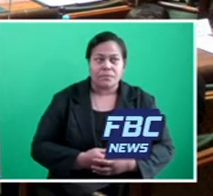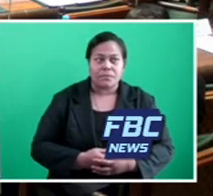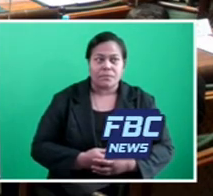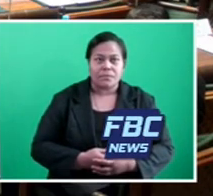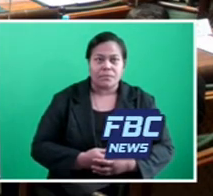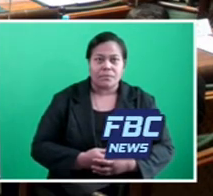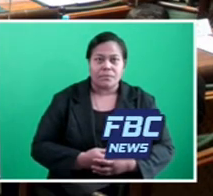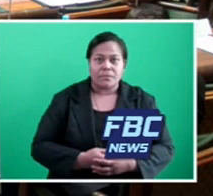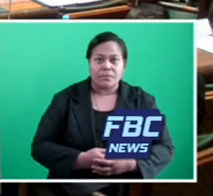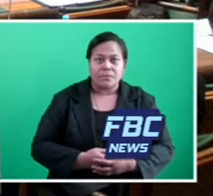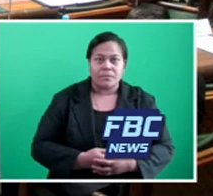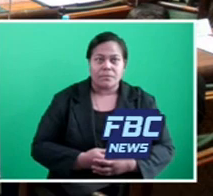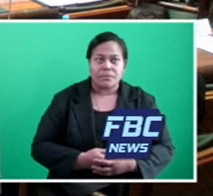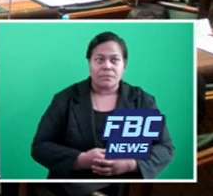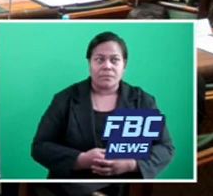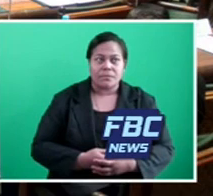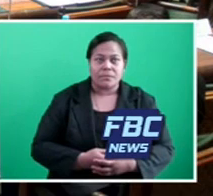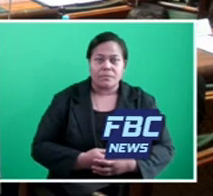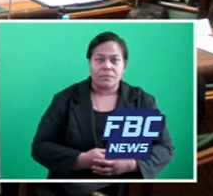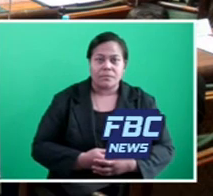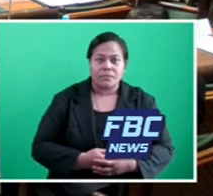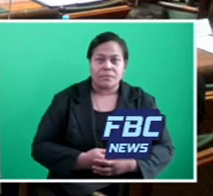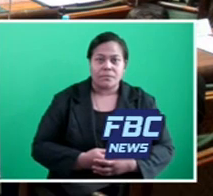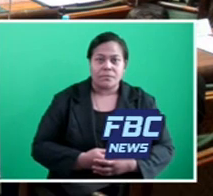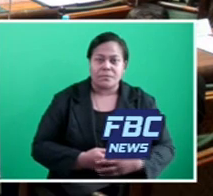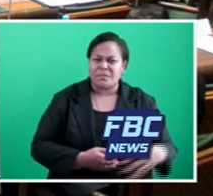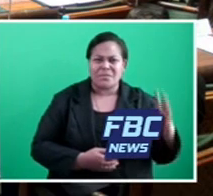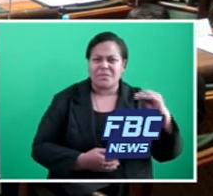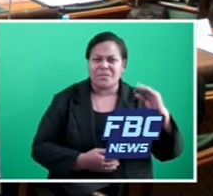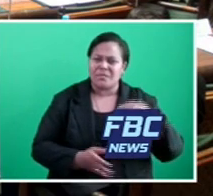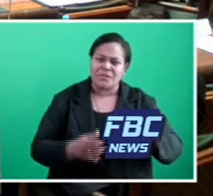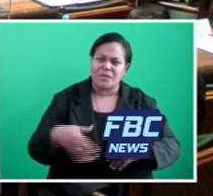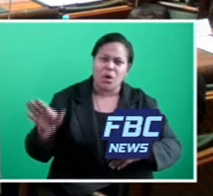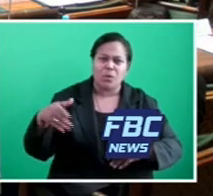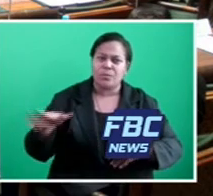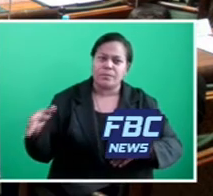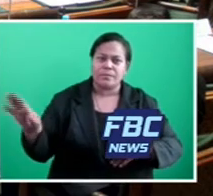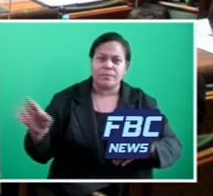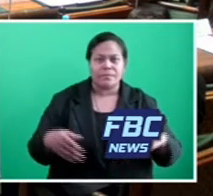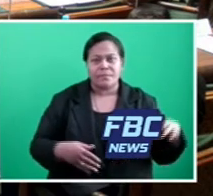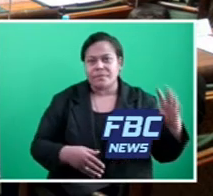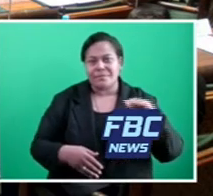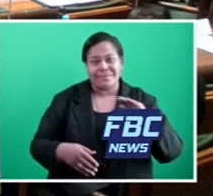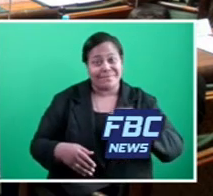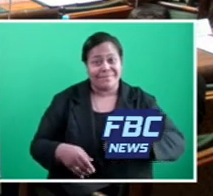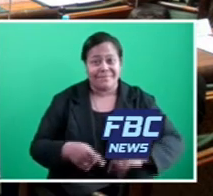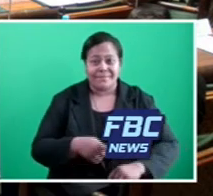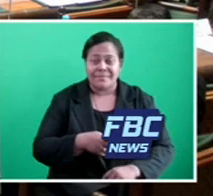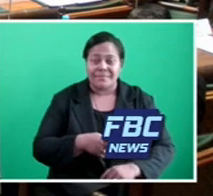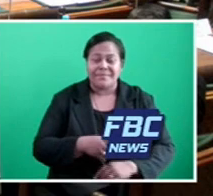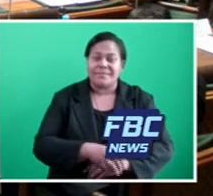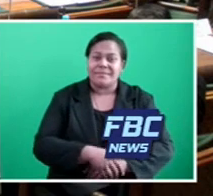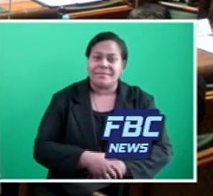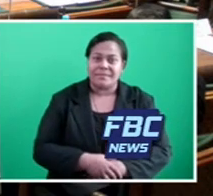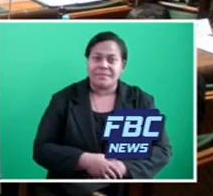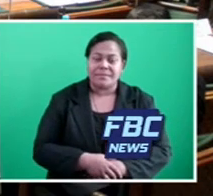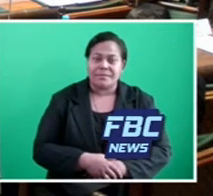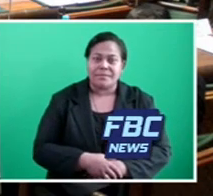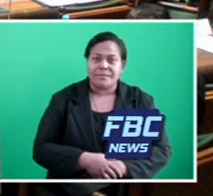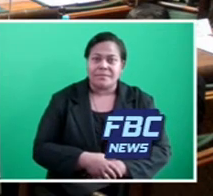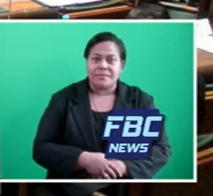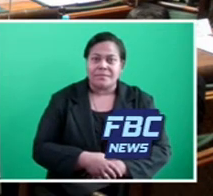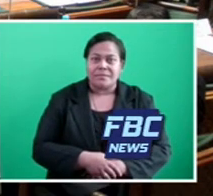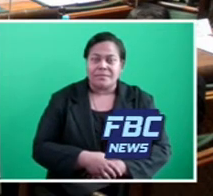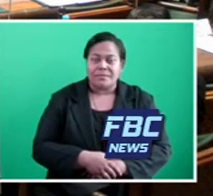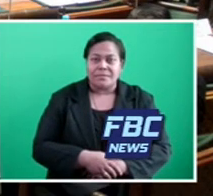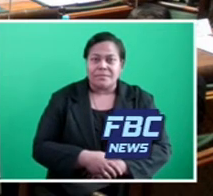na bola bola lesu yani na sipika ni mbose lawa ena kena baka matata taki siya thaba ilenga ena baka tutu ya.